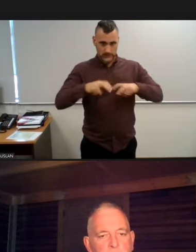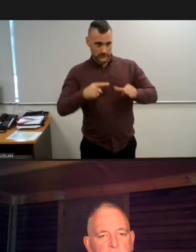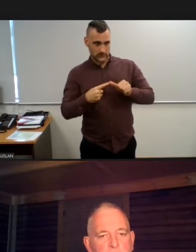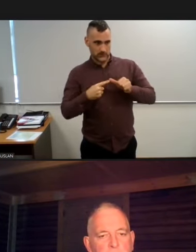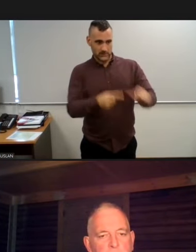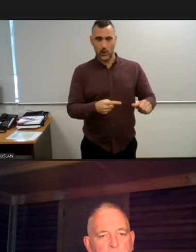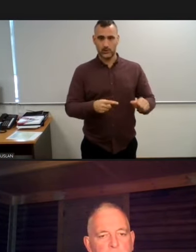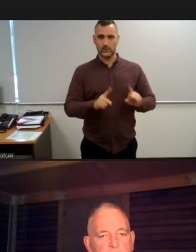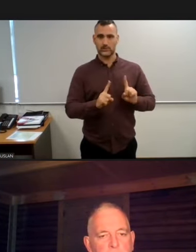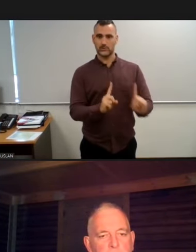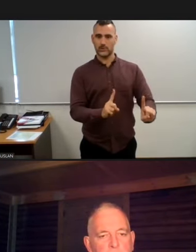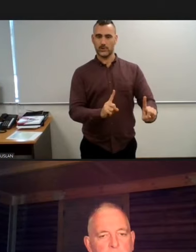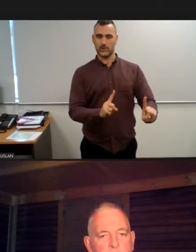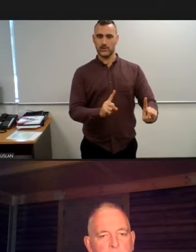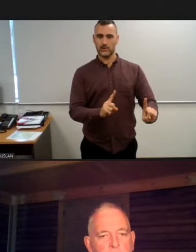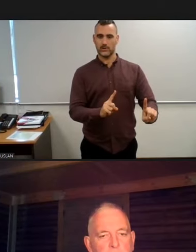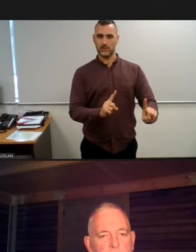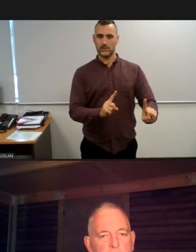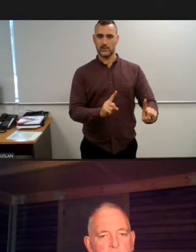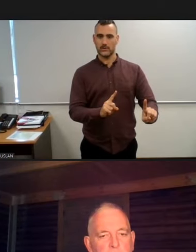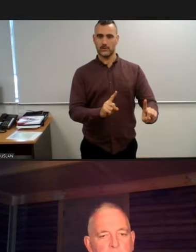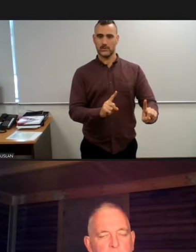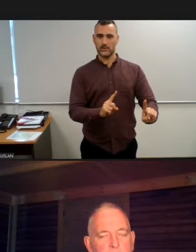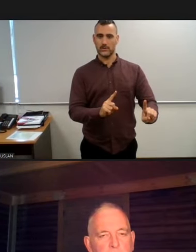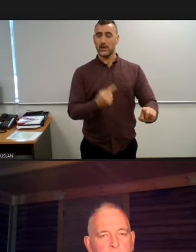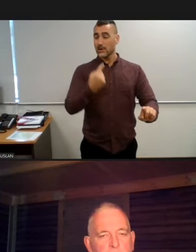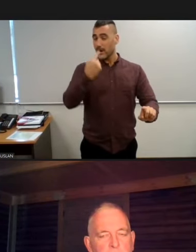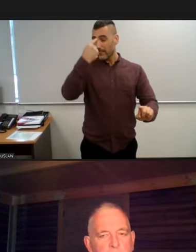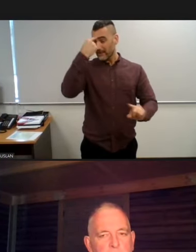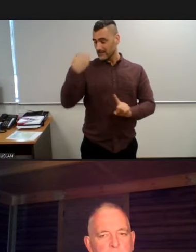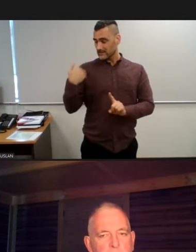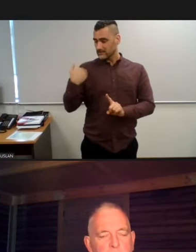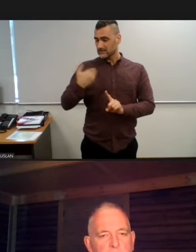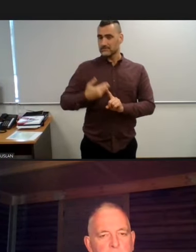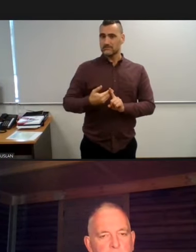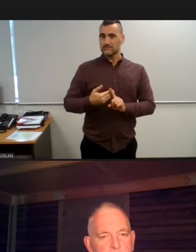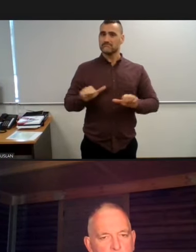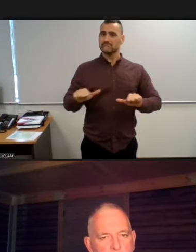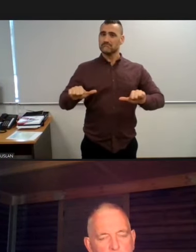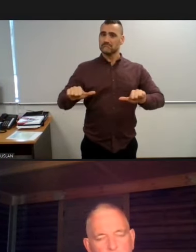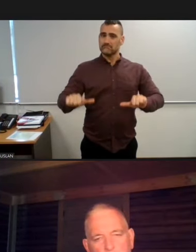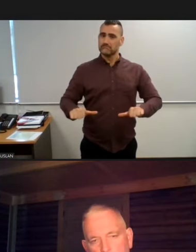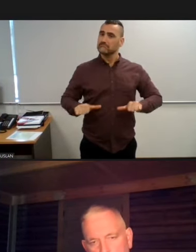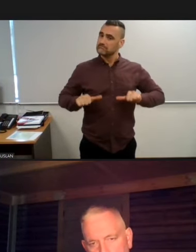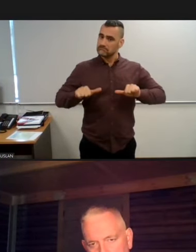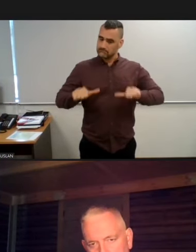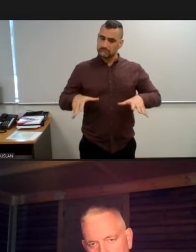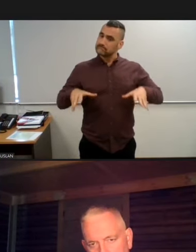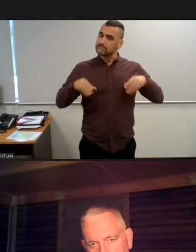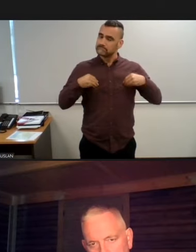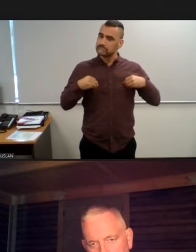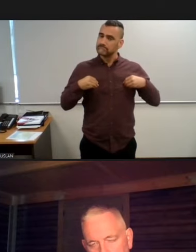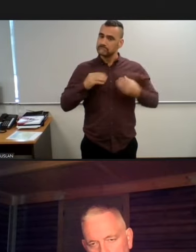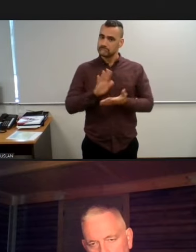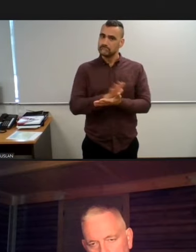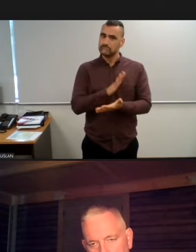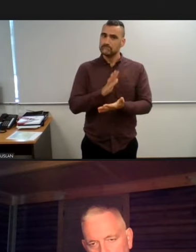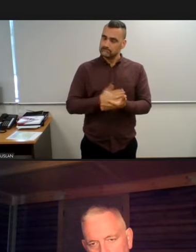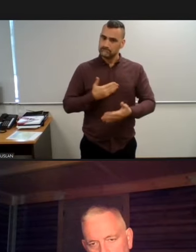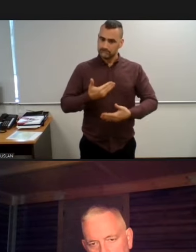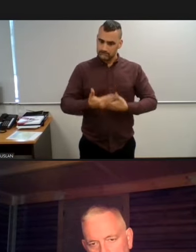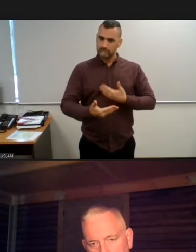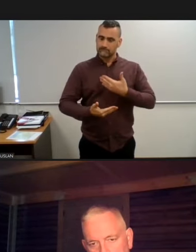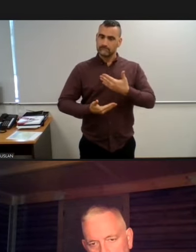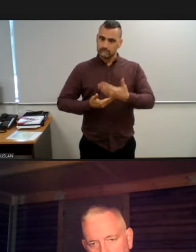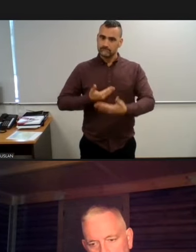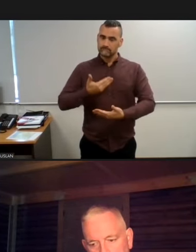I think we're doing an okay job on this front at the moment. If you look at if you know, people might have some experience